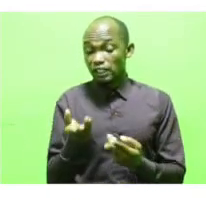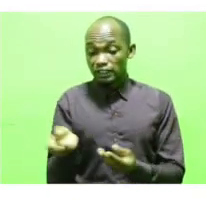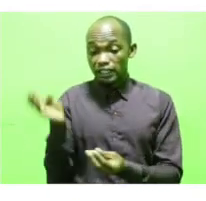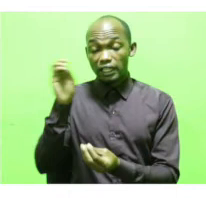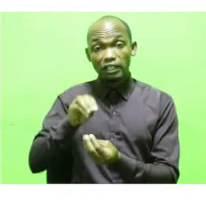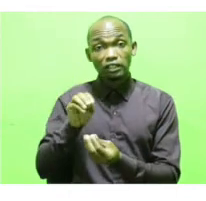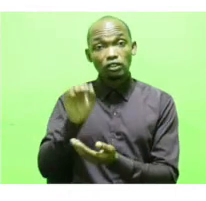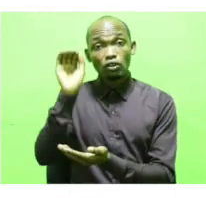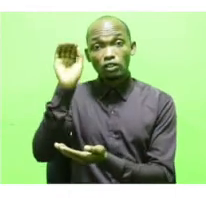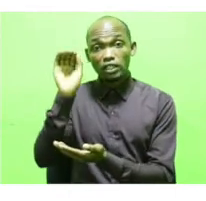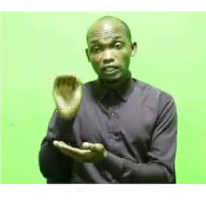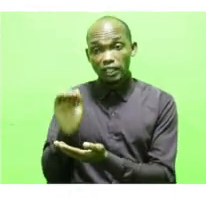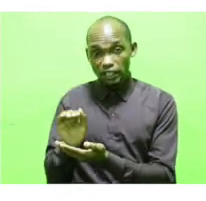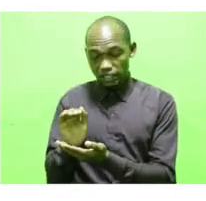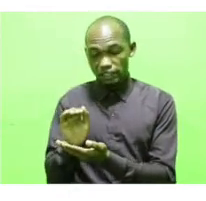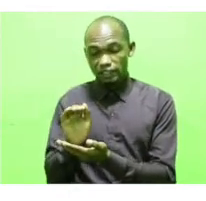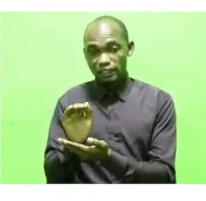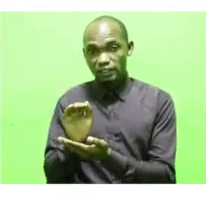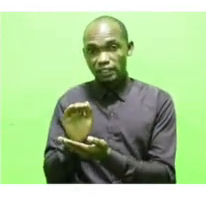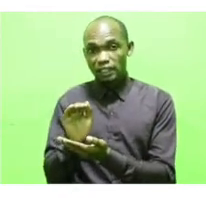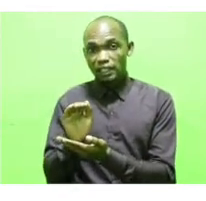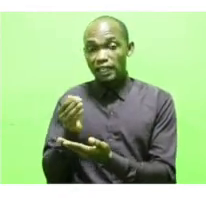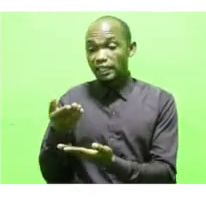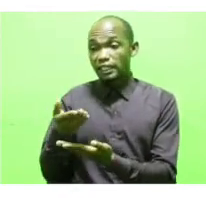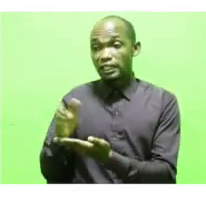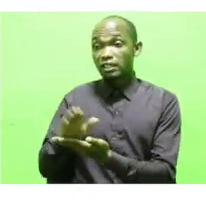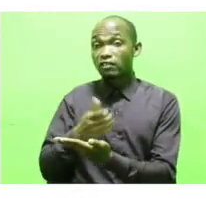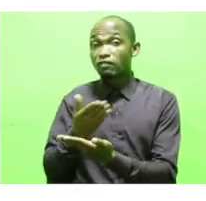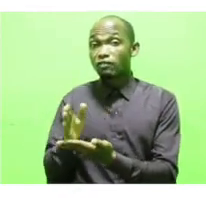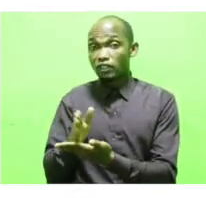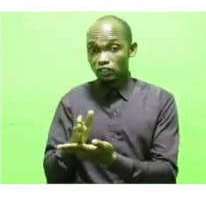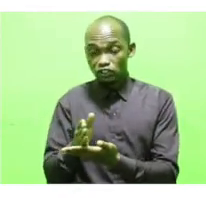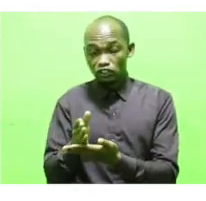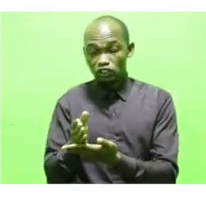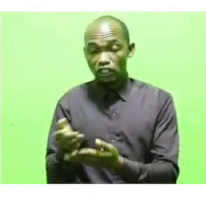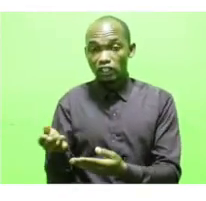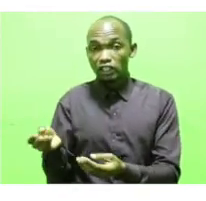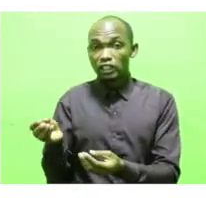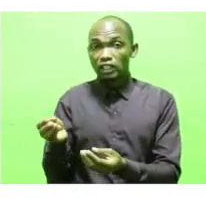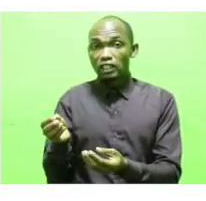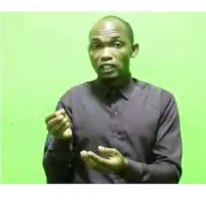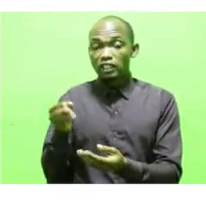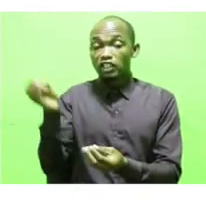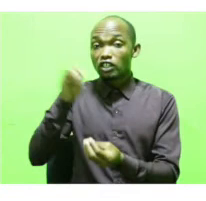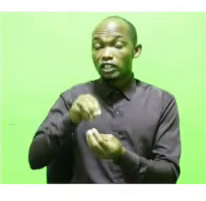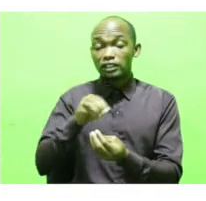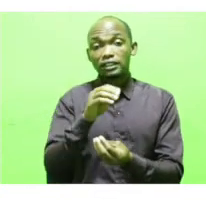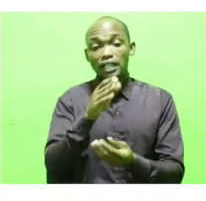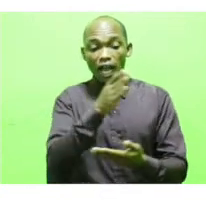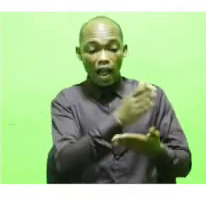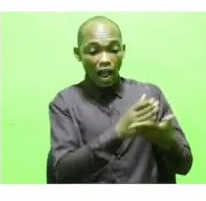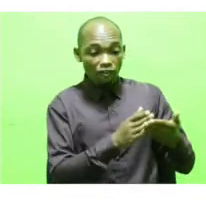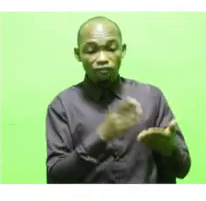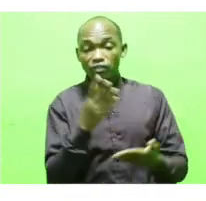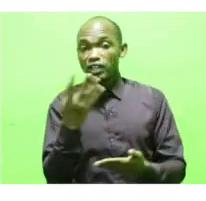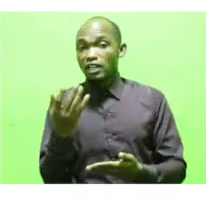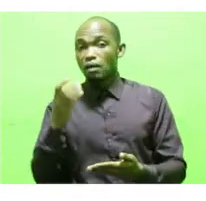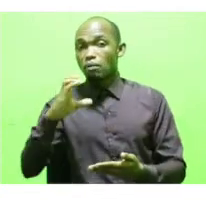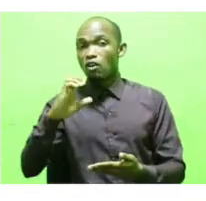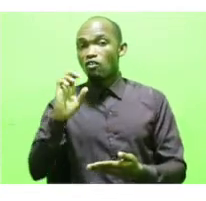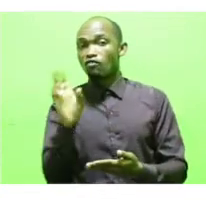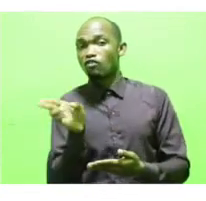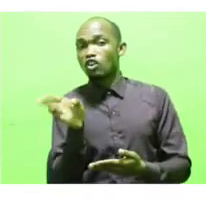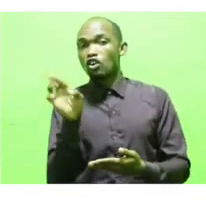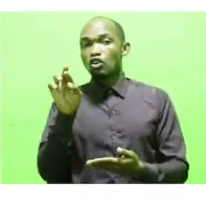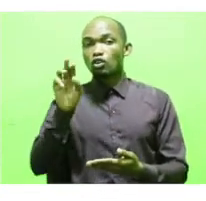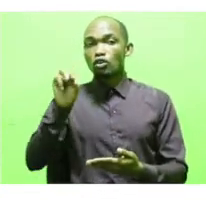increased or decreased daily, as each division decreases half the number of chromosomes.